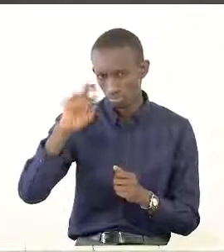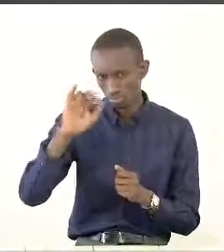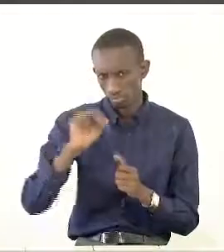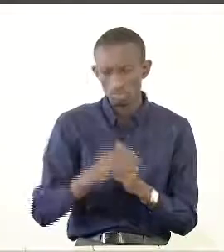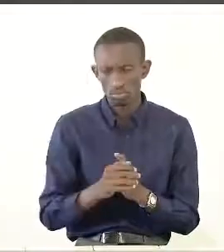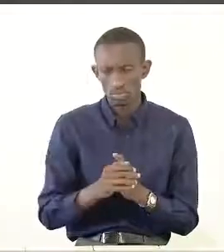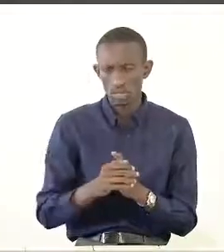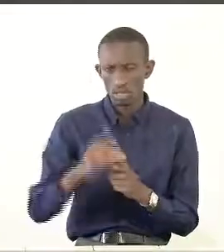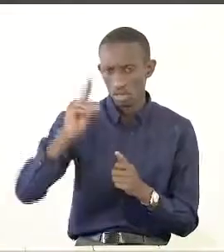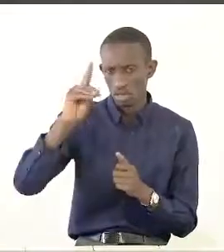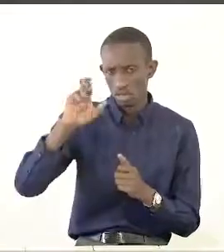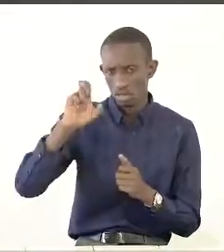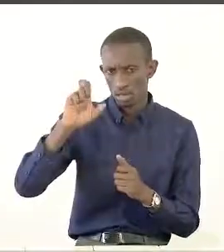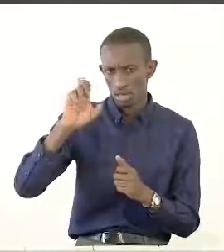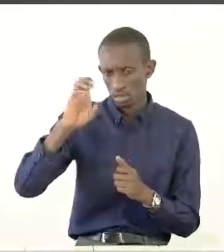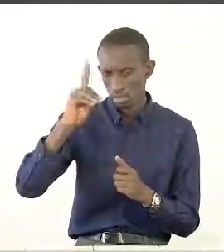B,